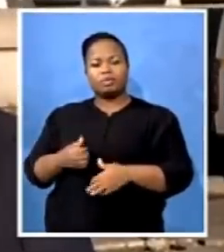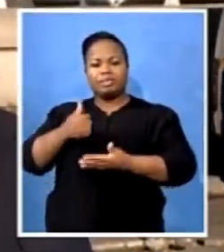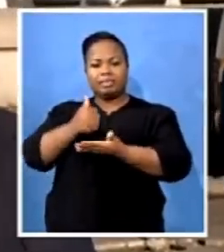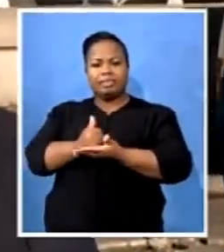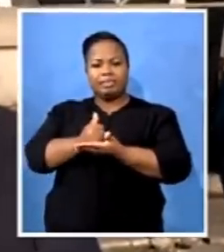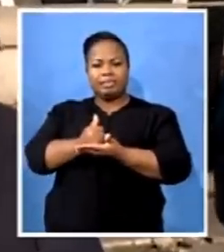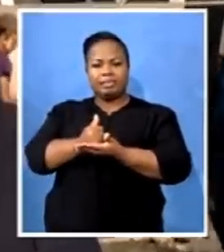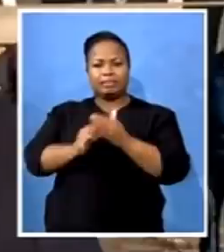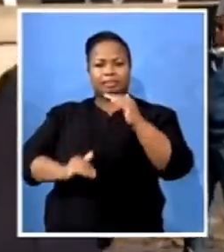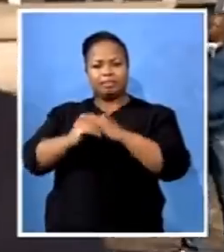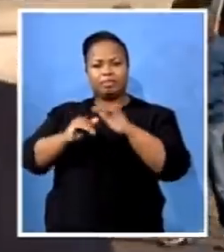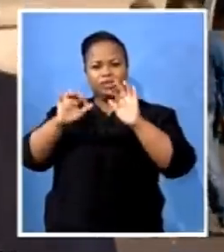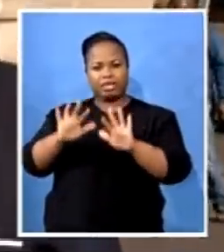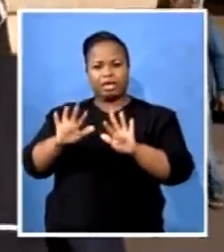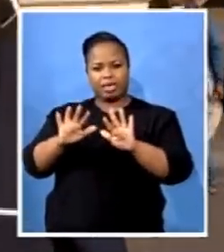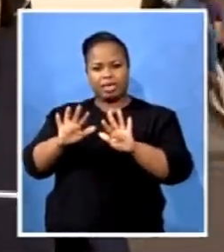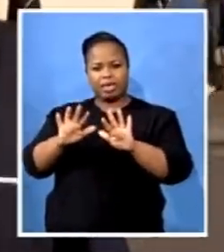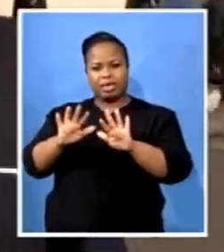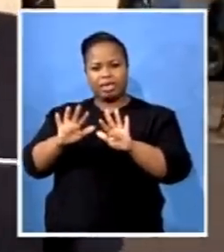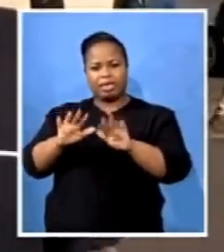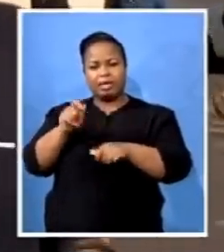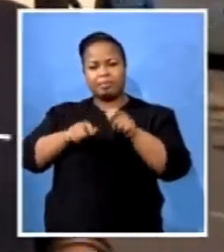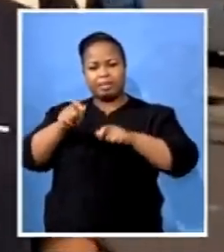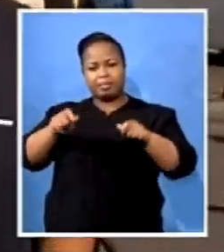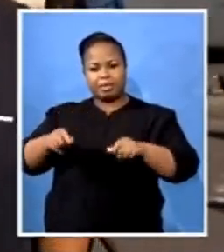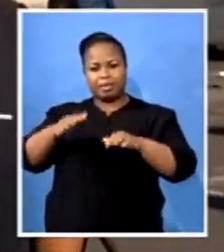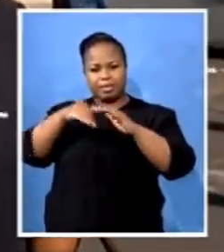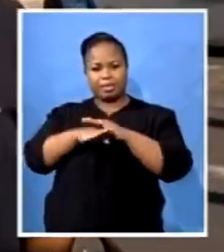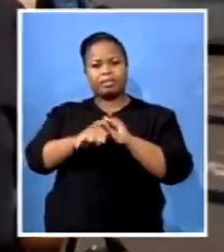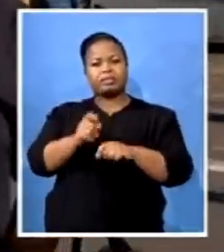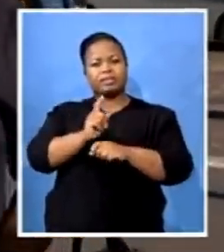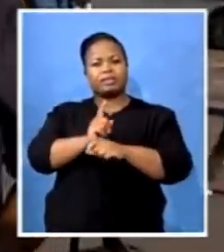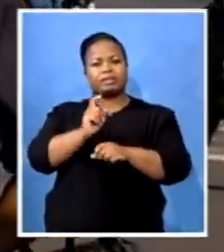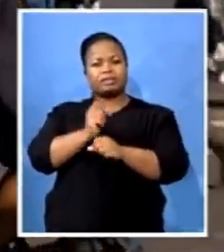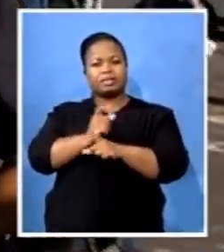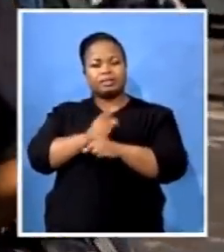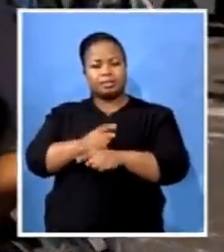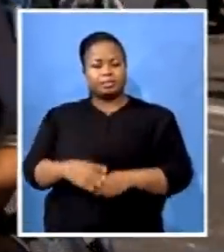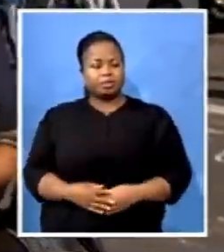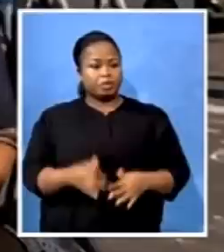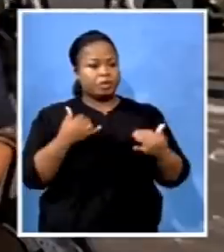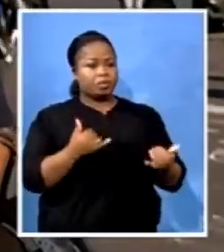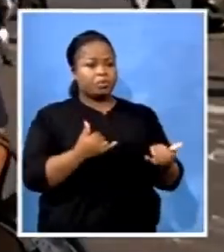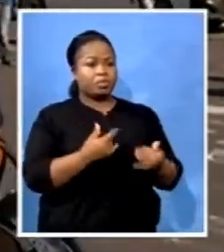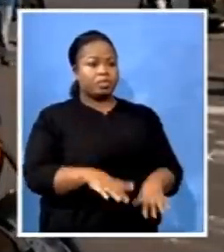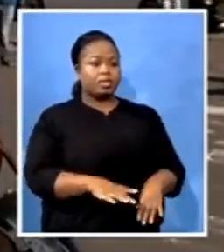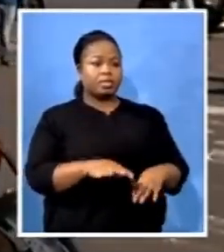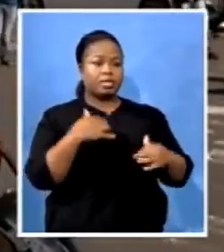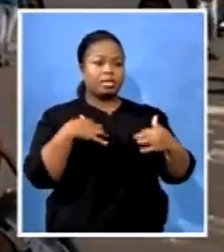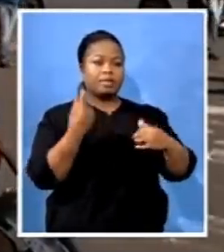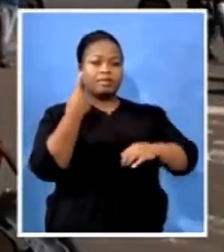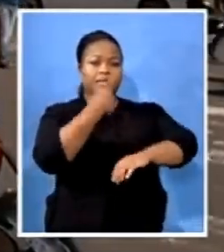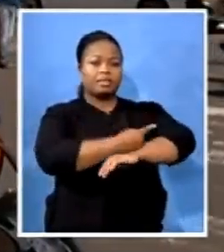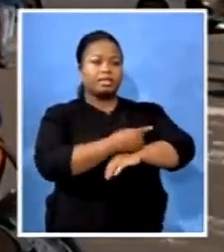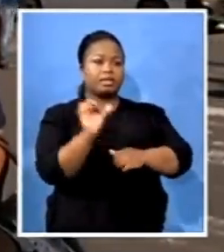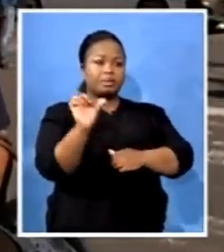in a taxi. Now, today's your first day back at work. It must have been a tough month for you. What kind of work do you do? And also, do you